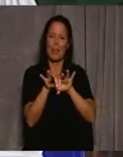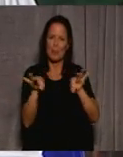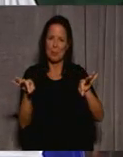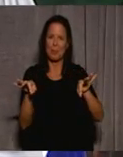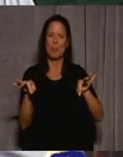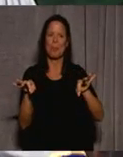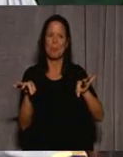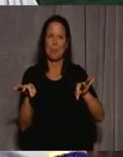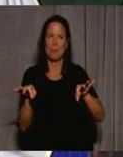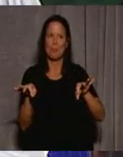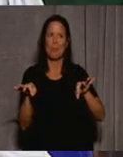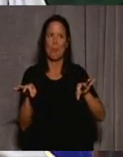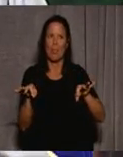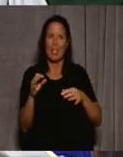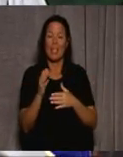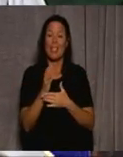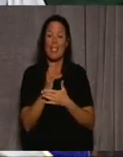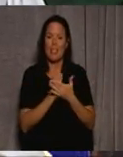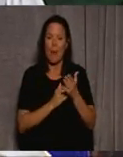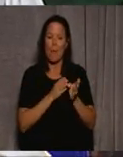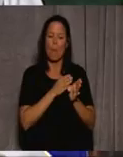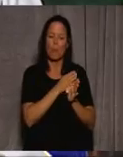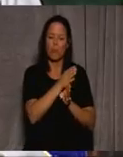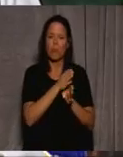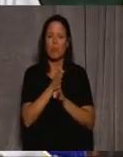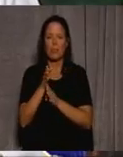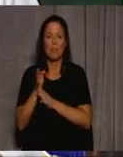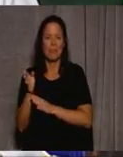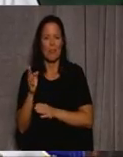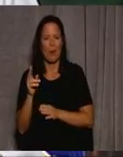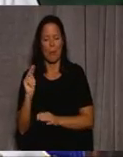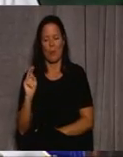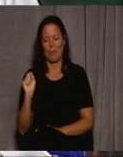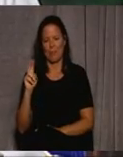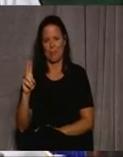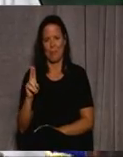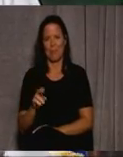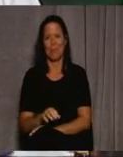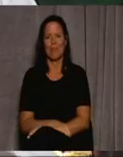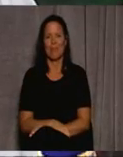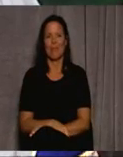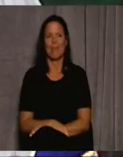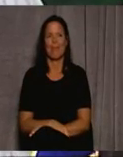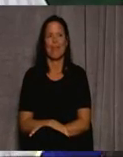diploma in some discipline from Nova Southeastern University.